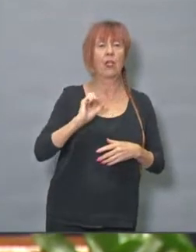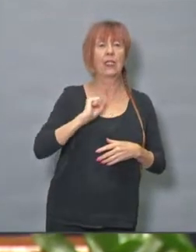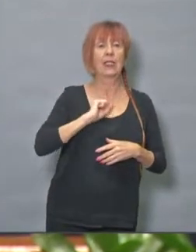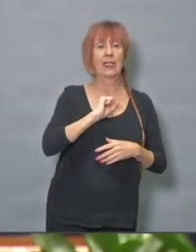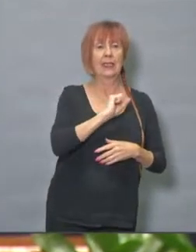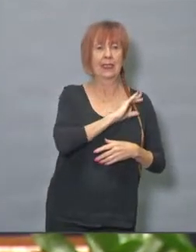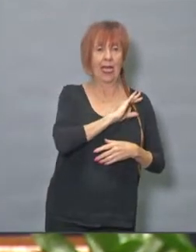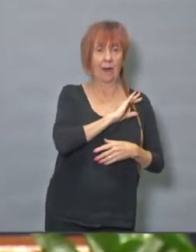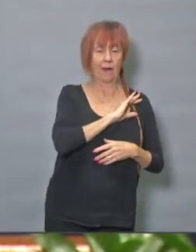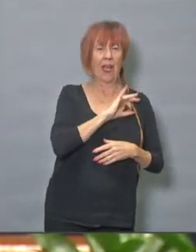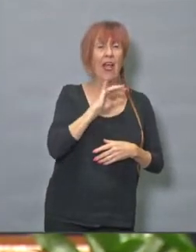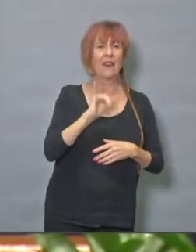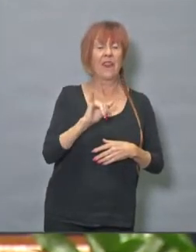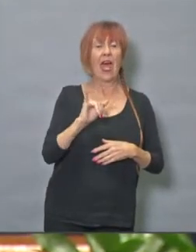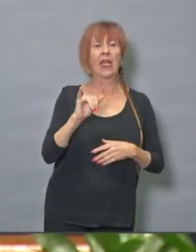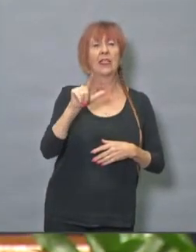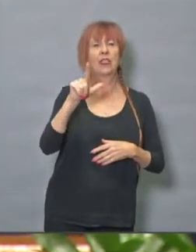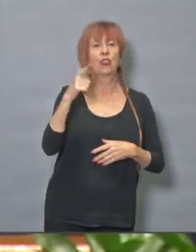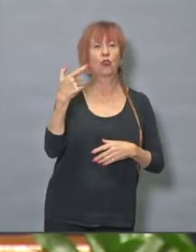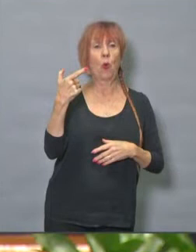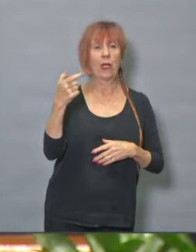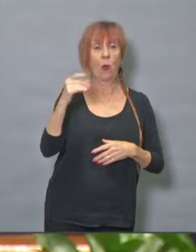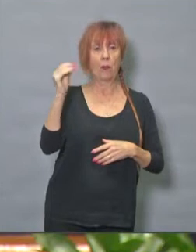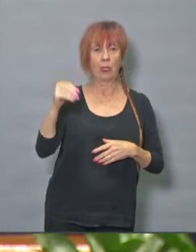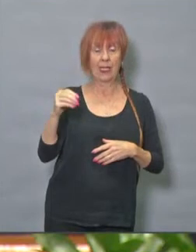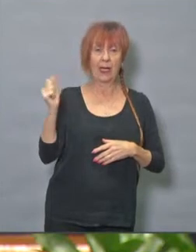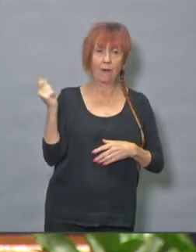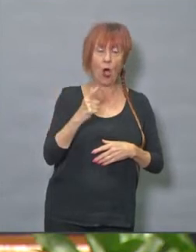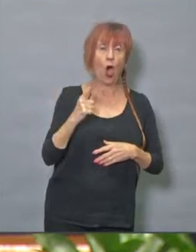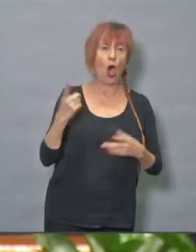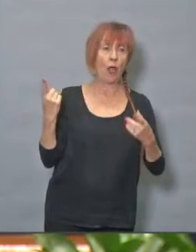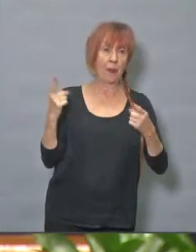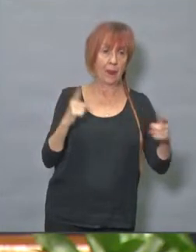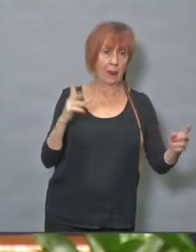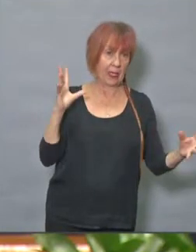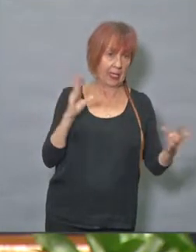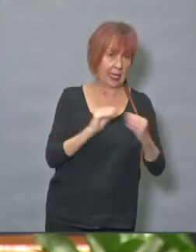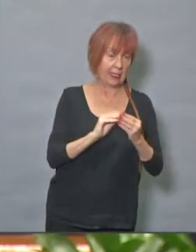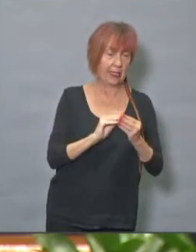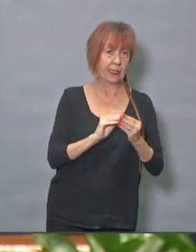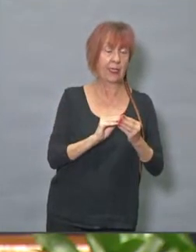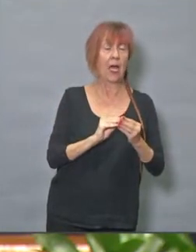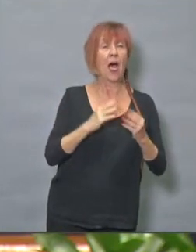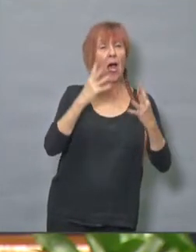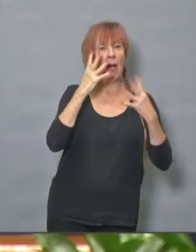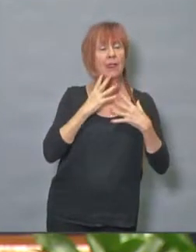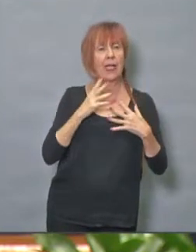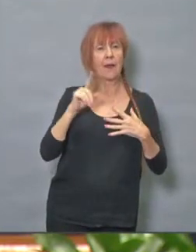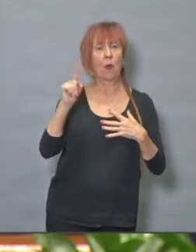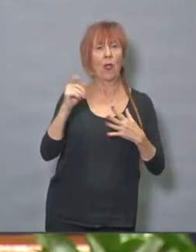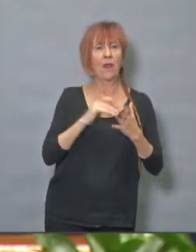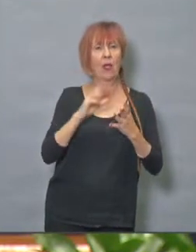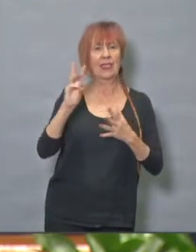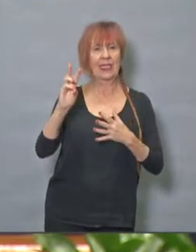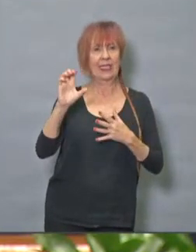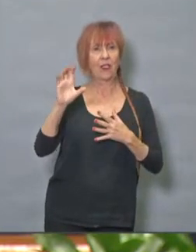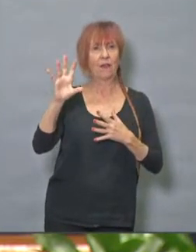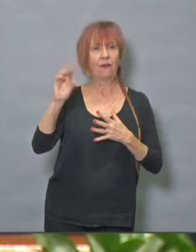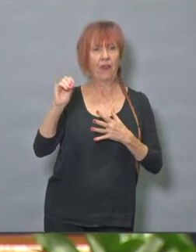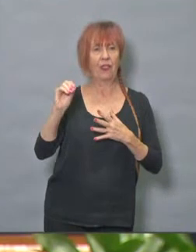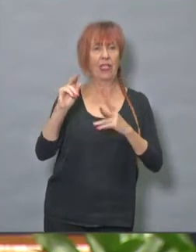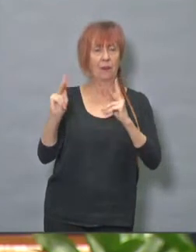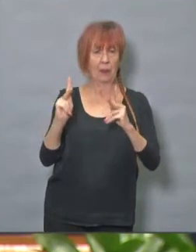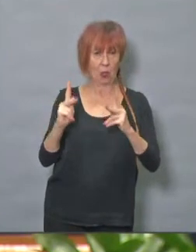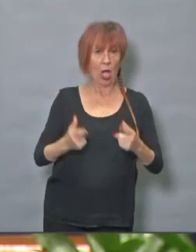is 21% of all of our cases. And I'm sad to report that 1,650 people who were living